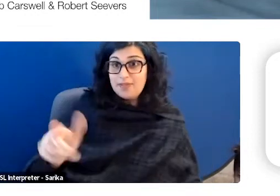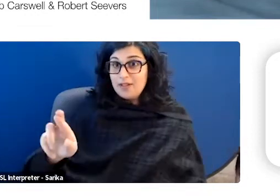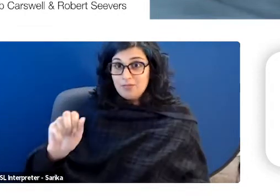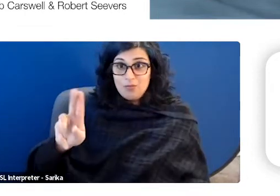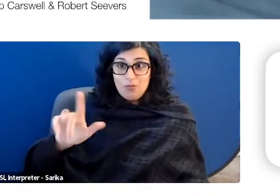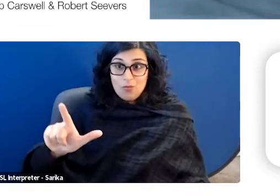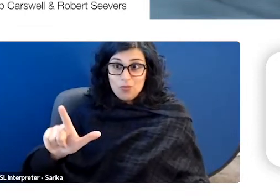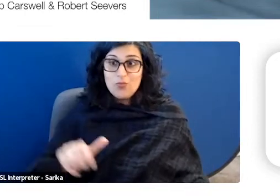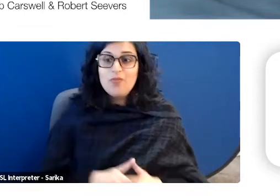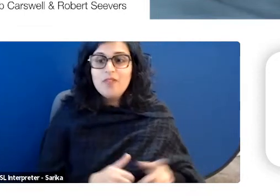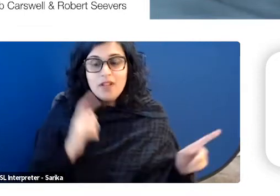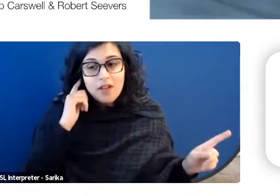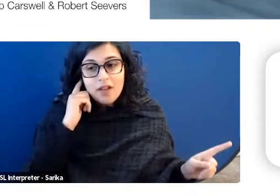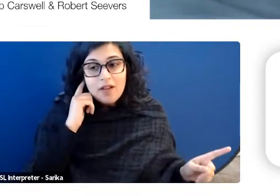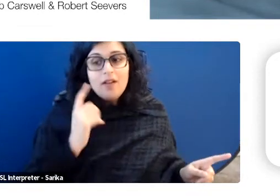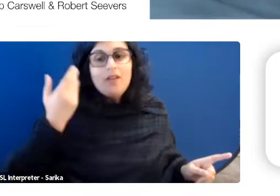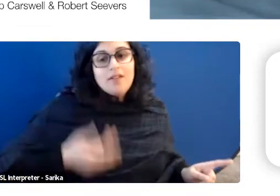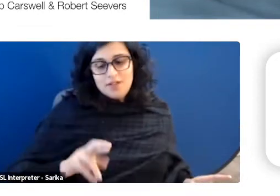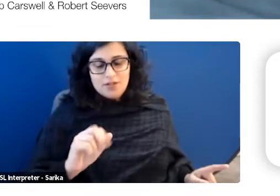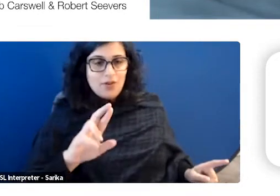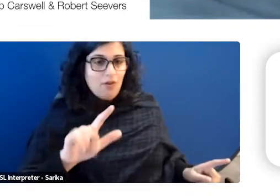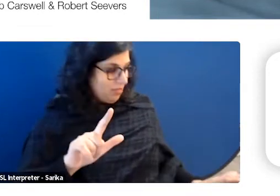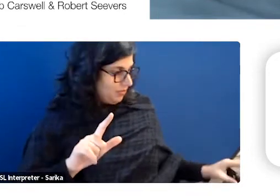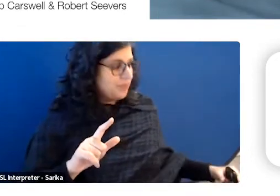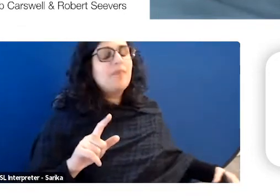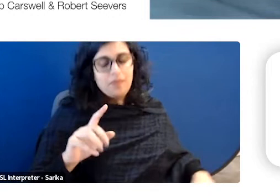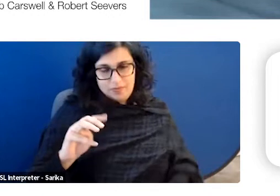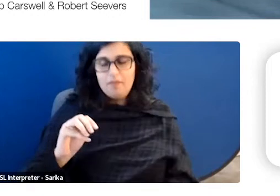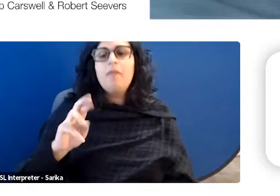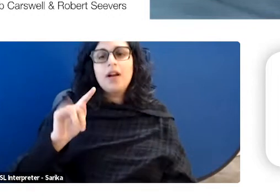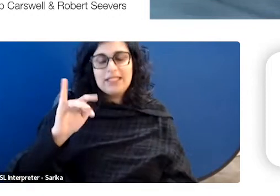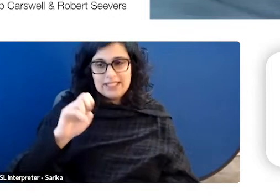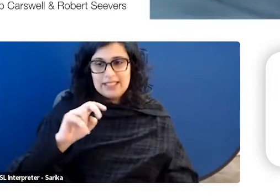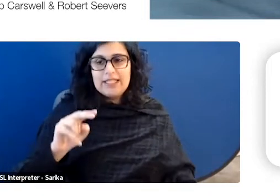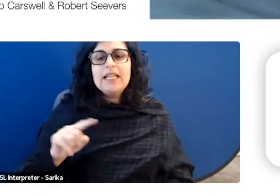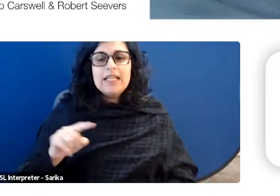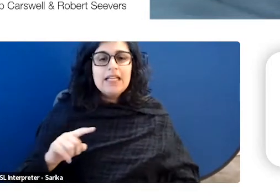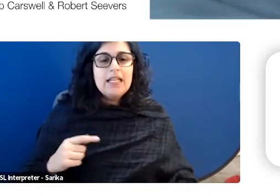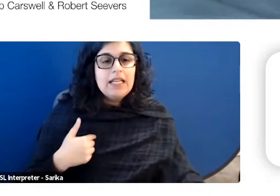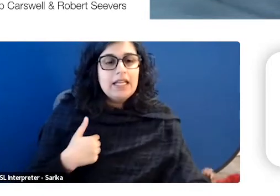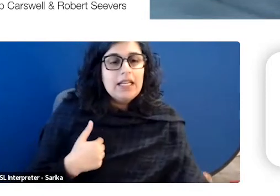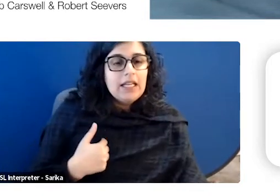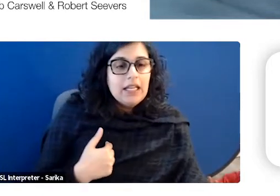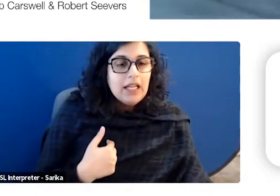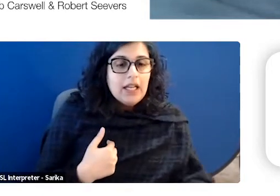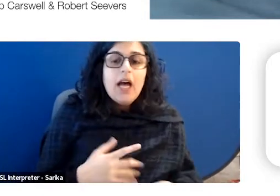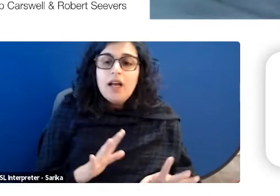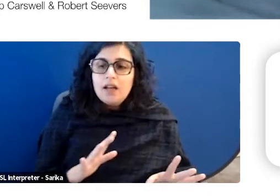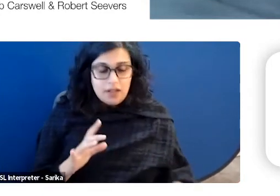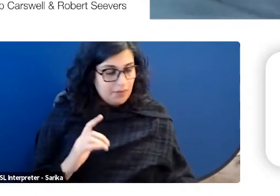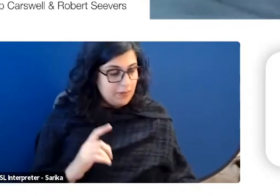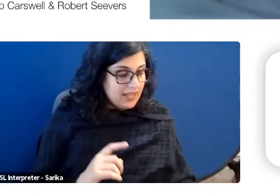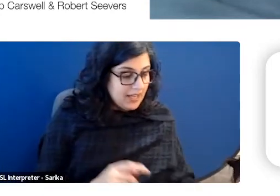Yeah, thank you. My name is Raul Martinez. I work with Opportunity Threads, a worker-owned,